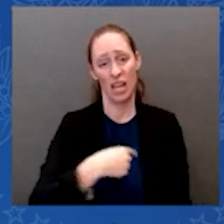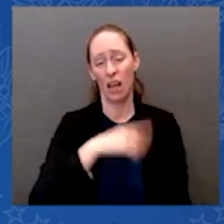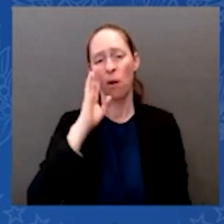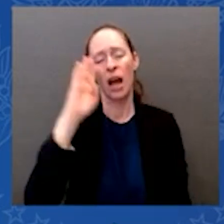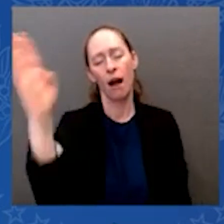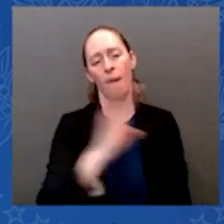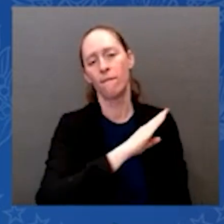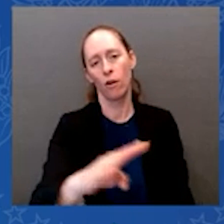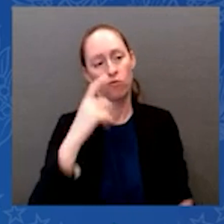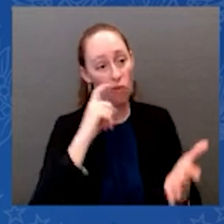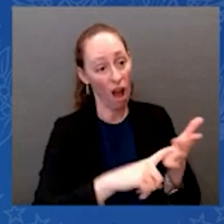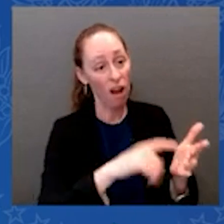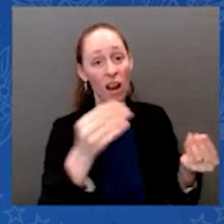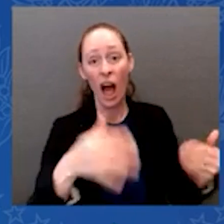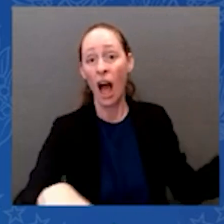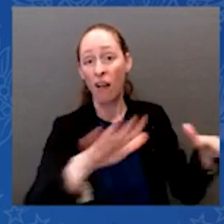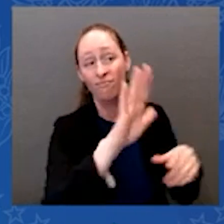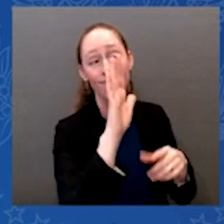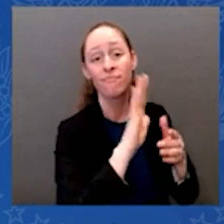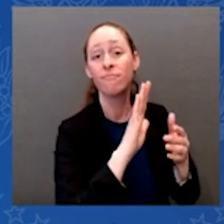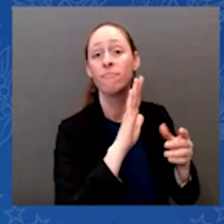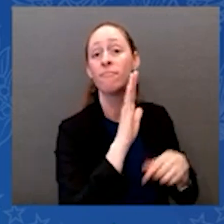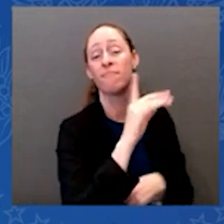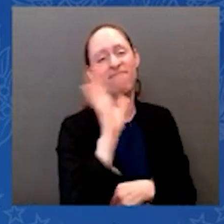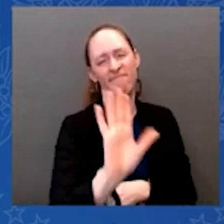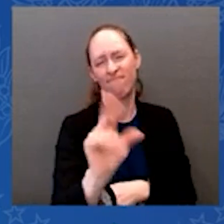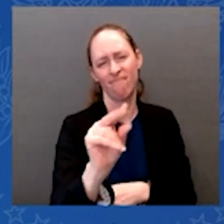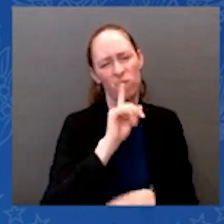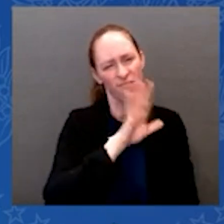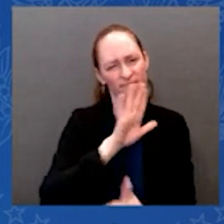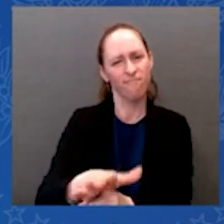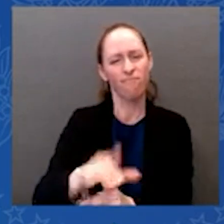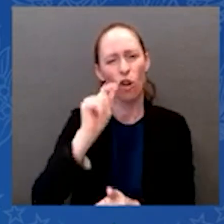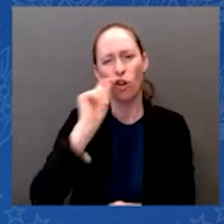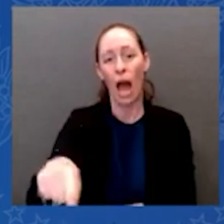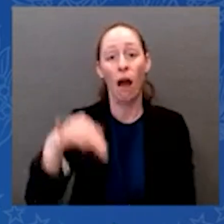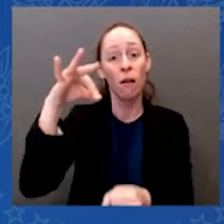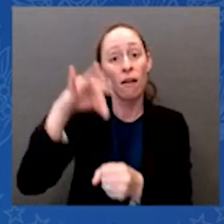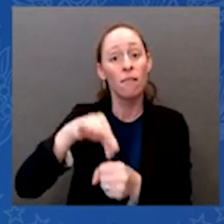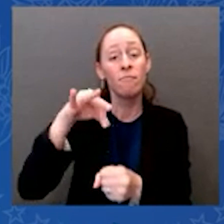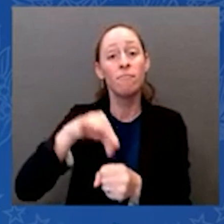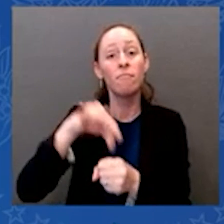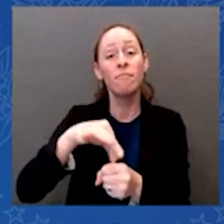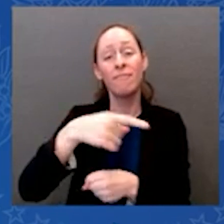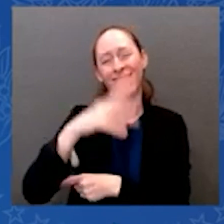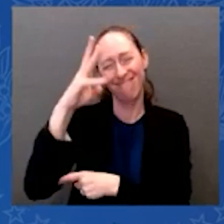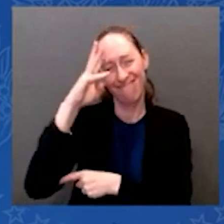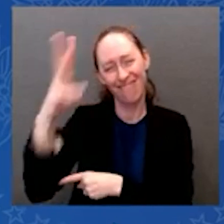was a sham, an absolute sham. The results were manufactured in Moscow. And